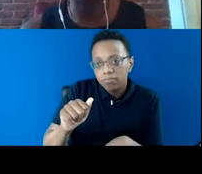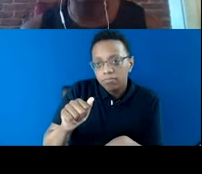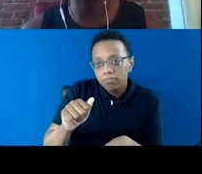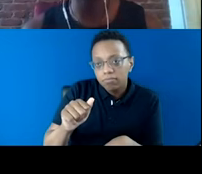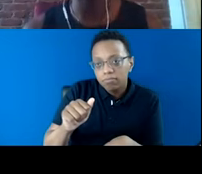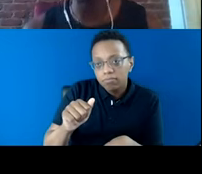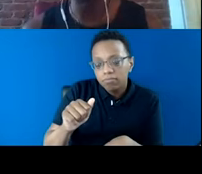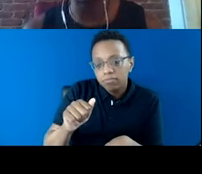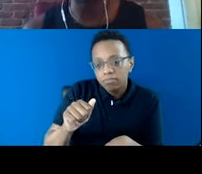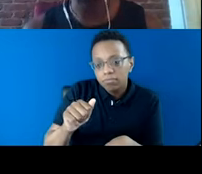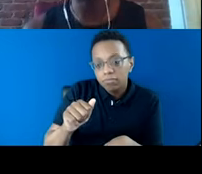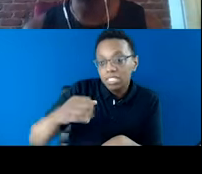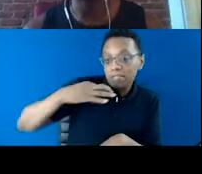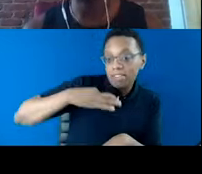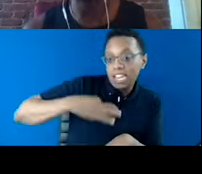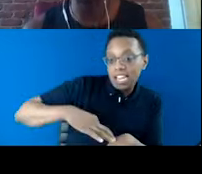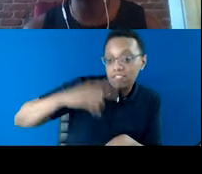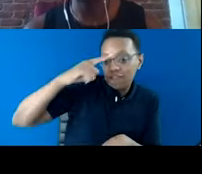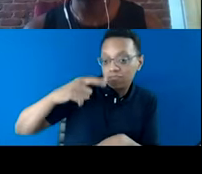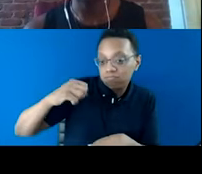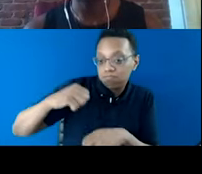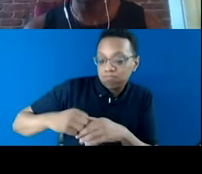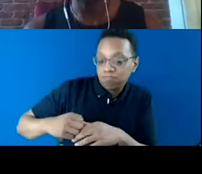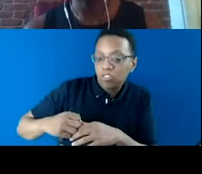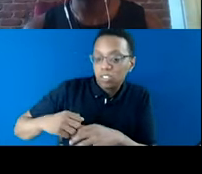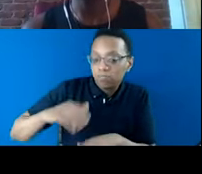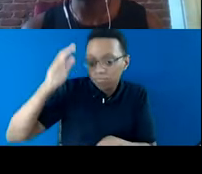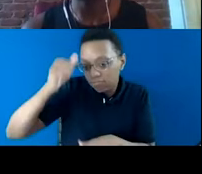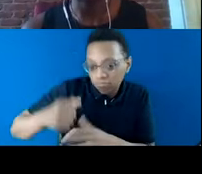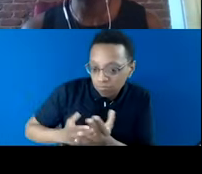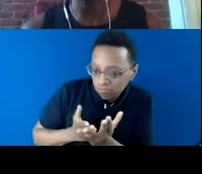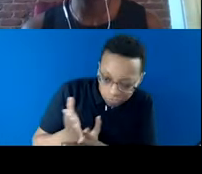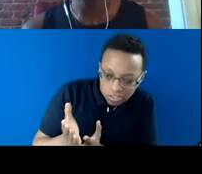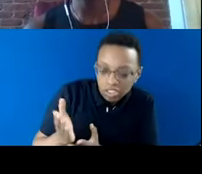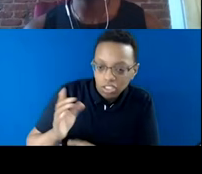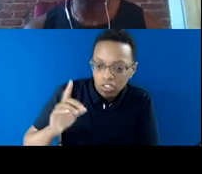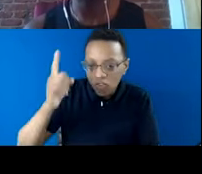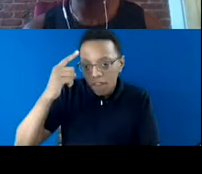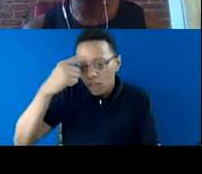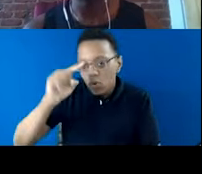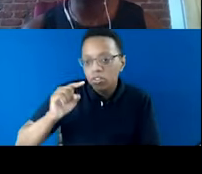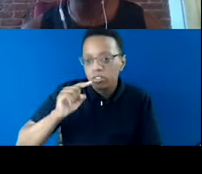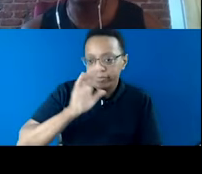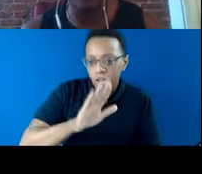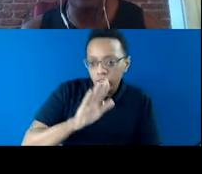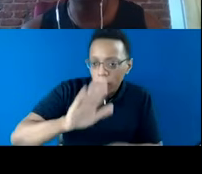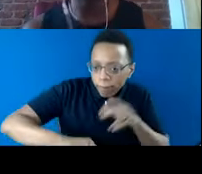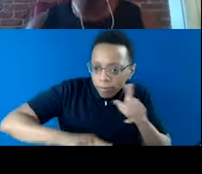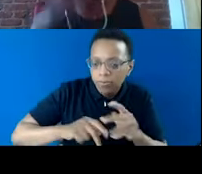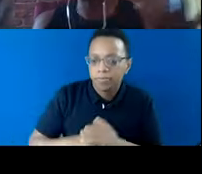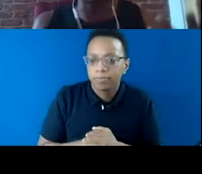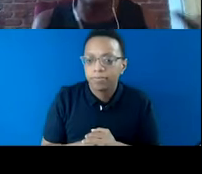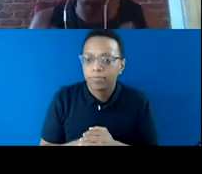an asset for resilience for her and her people, right? And so that is one of the main theses, right,